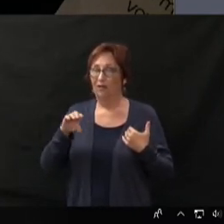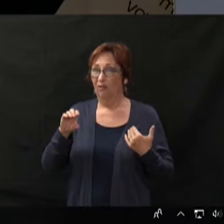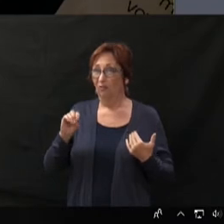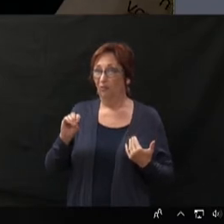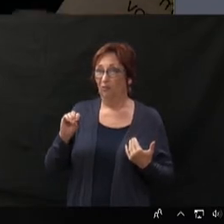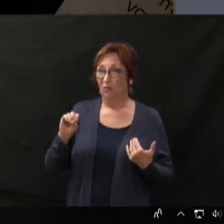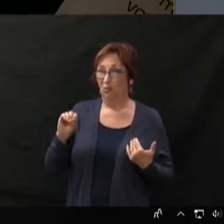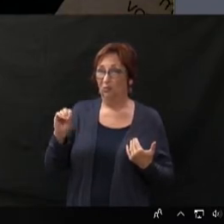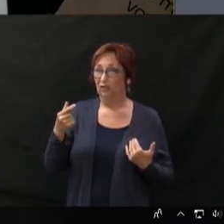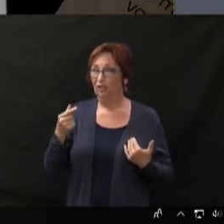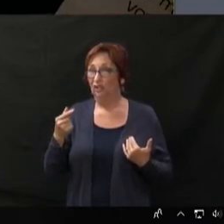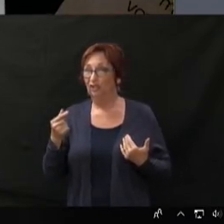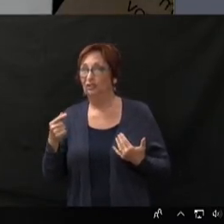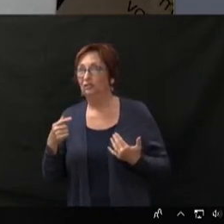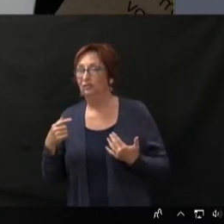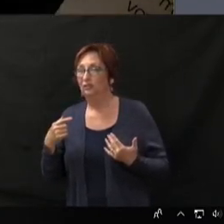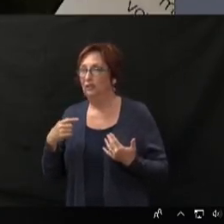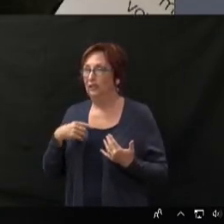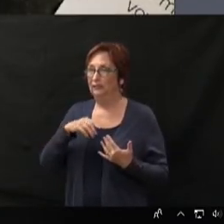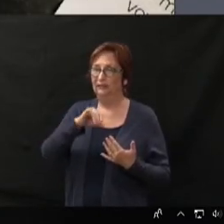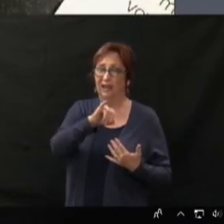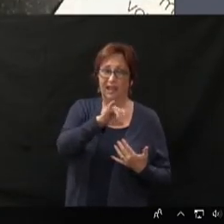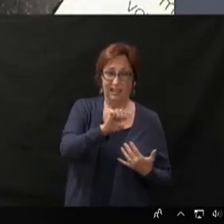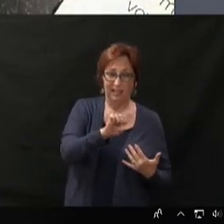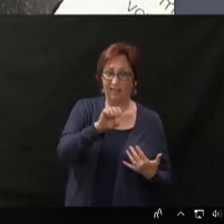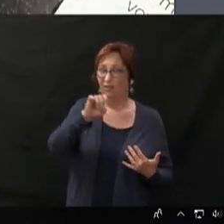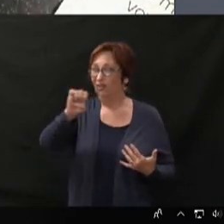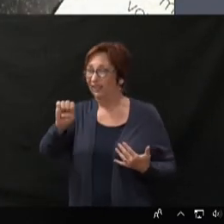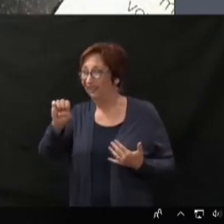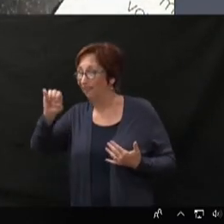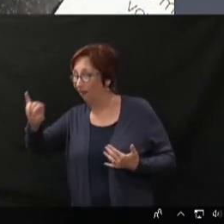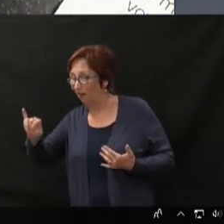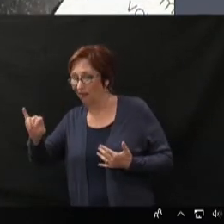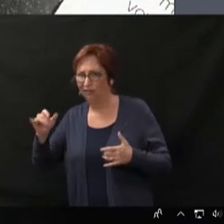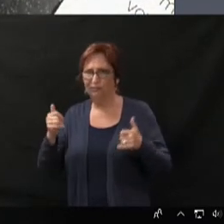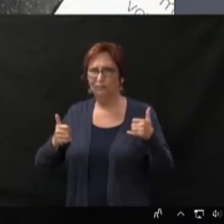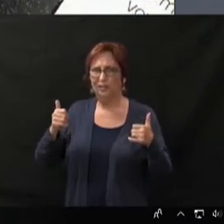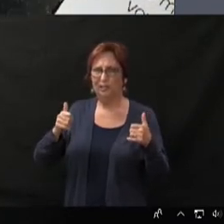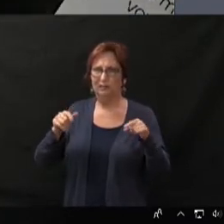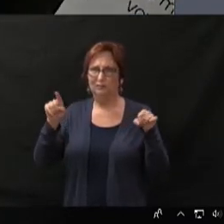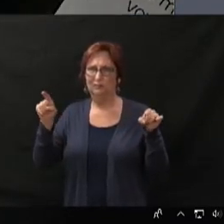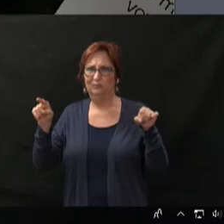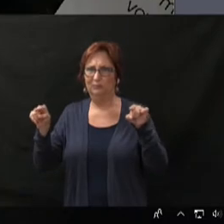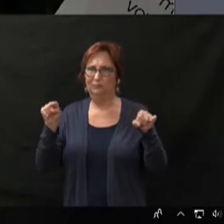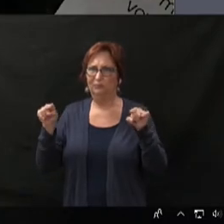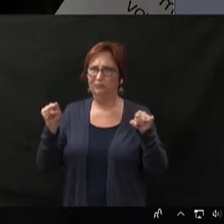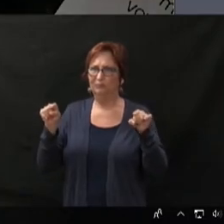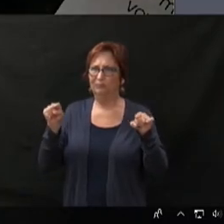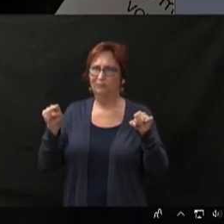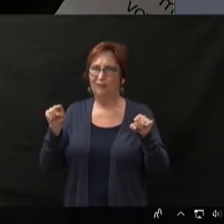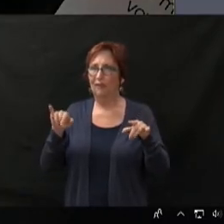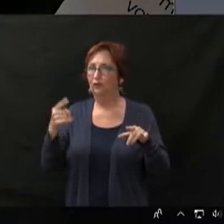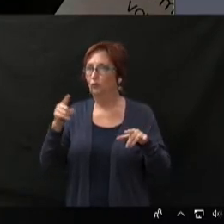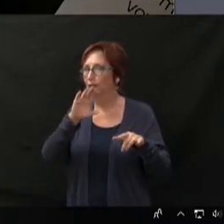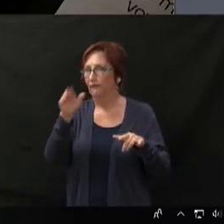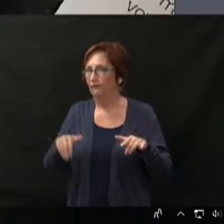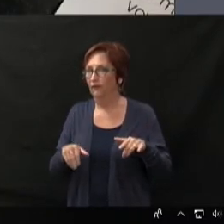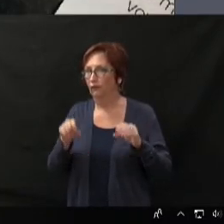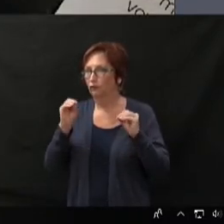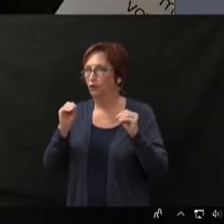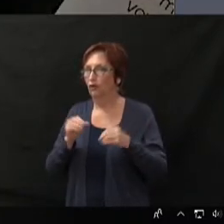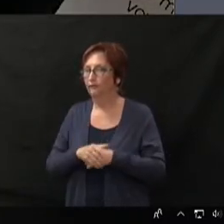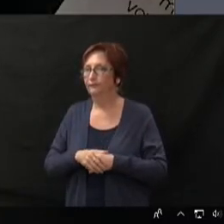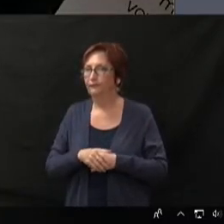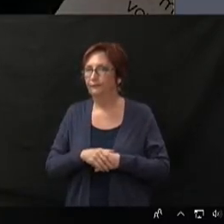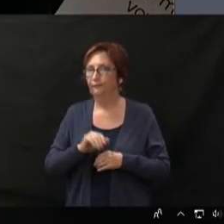or E-I? So, now this is one that I've never taught. If they can do this